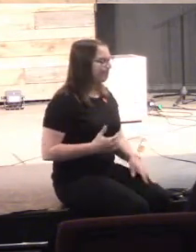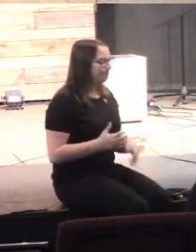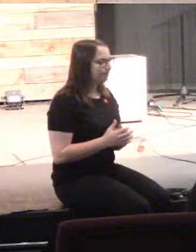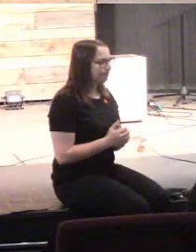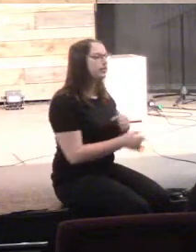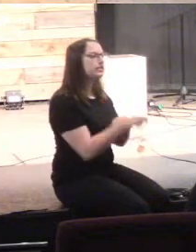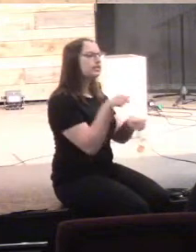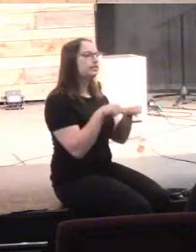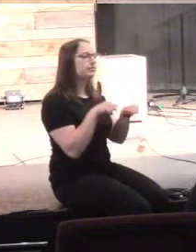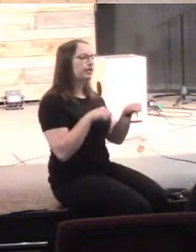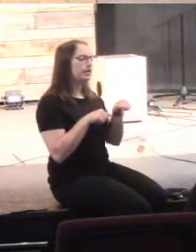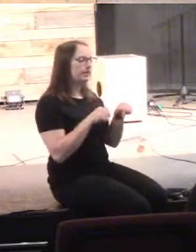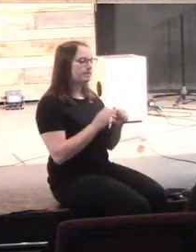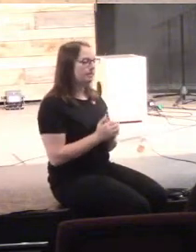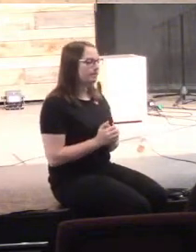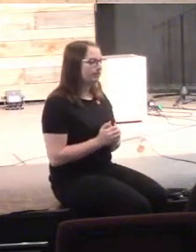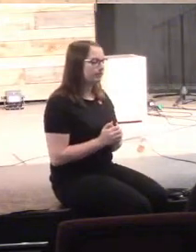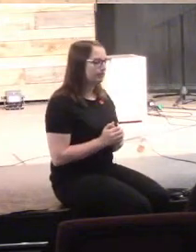here.